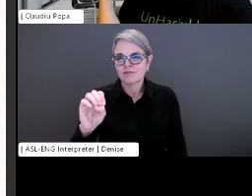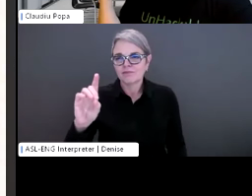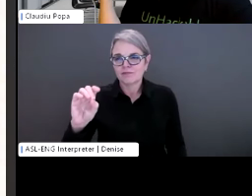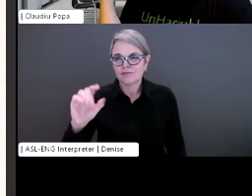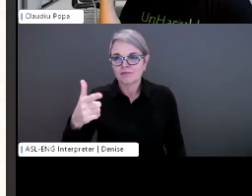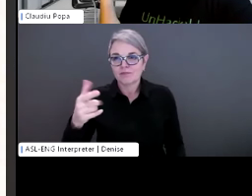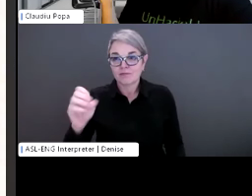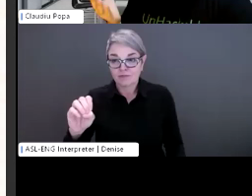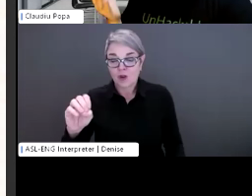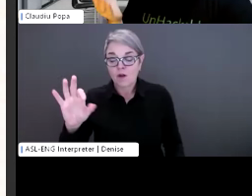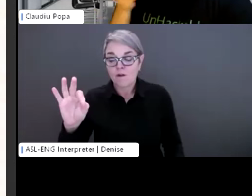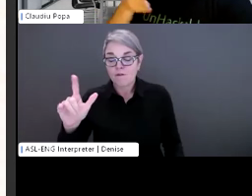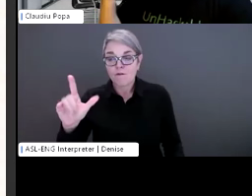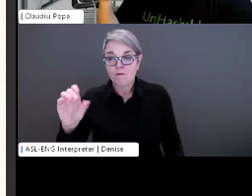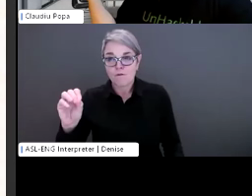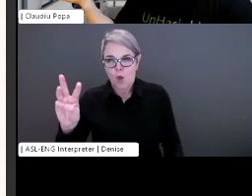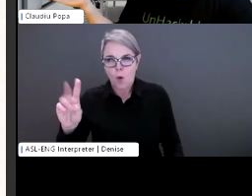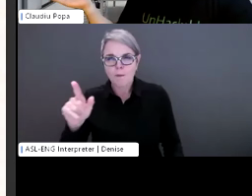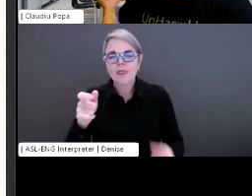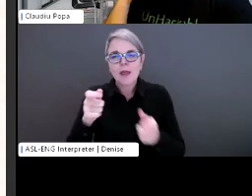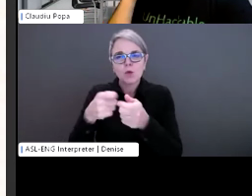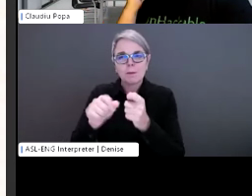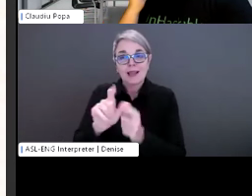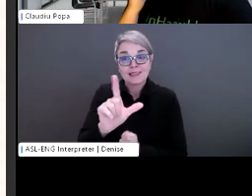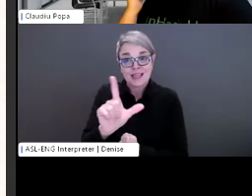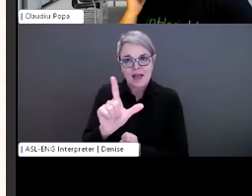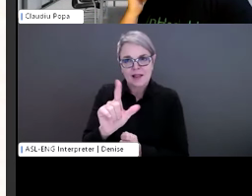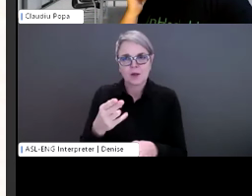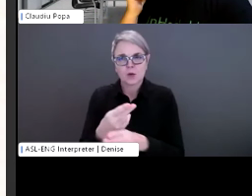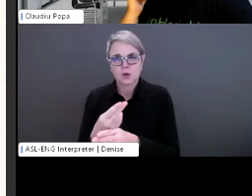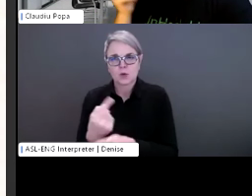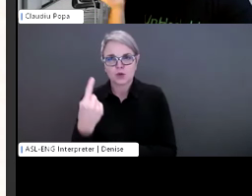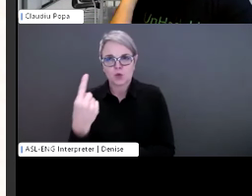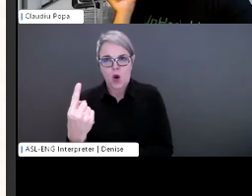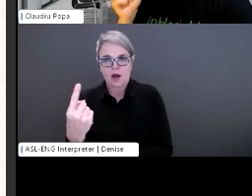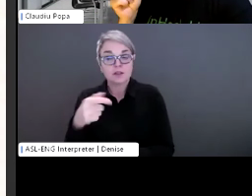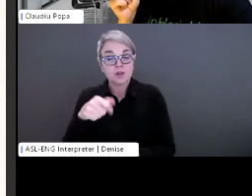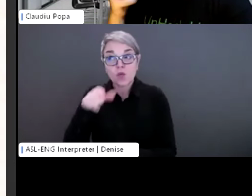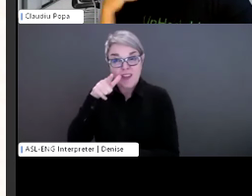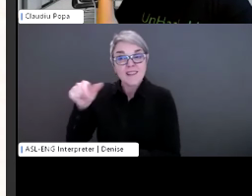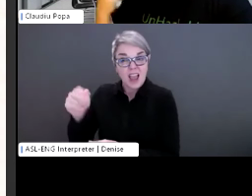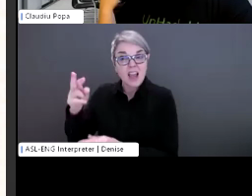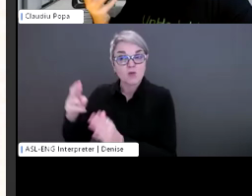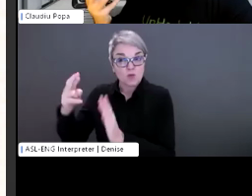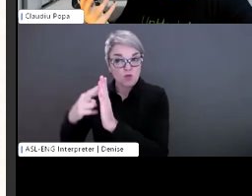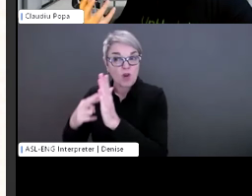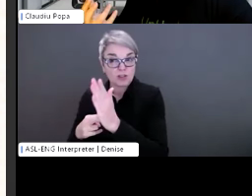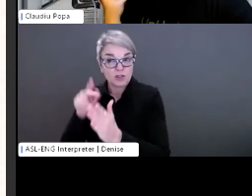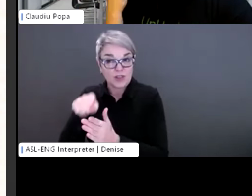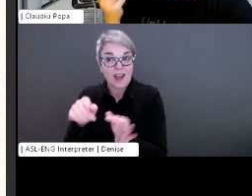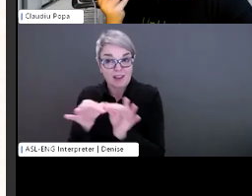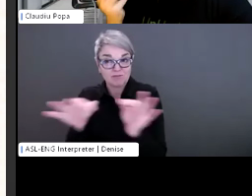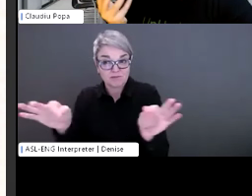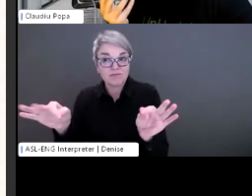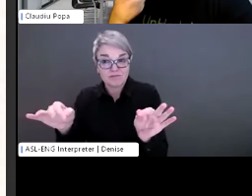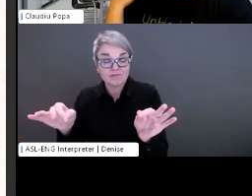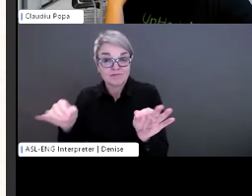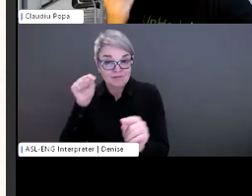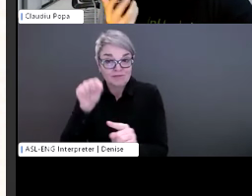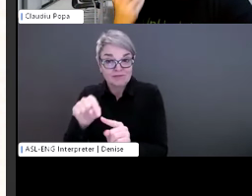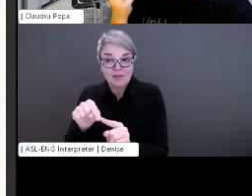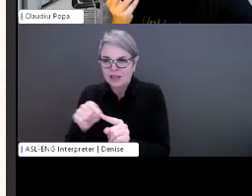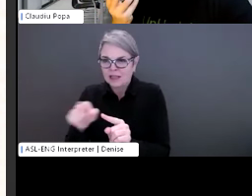well, they could just register knowledgeflow.org with a number 1 instead of an L, and it would be very difficult to tell.